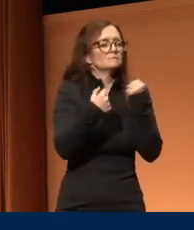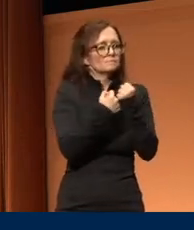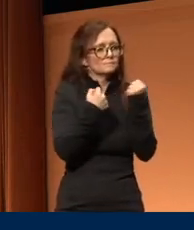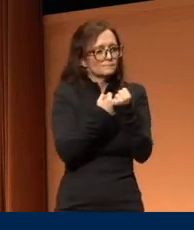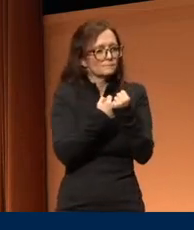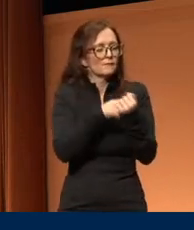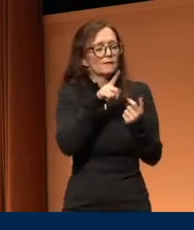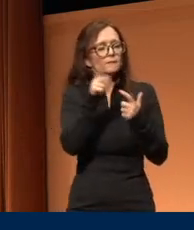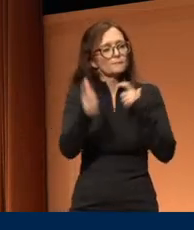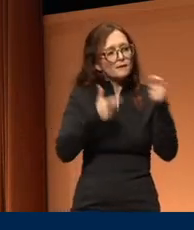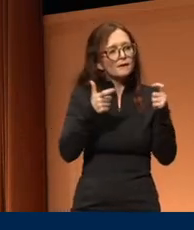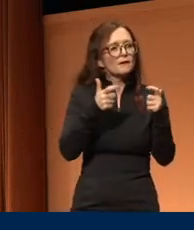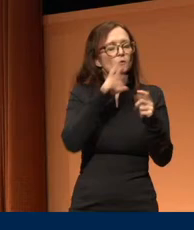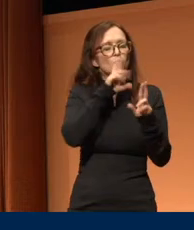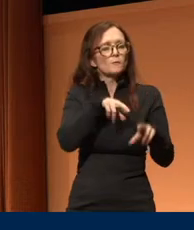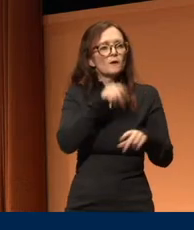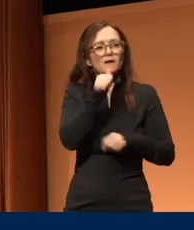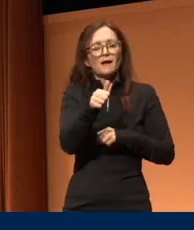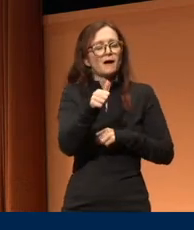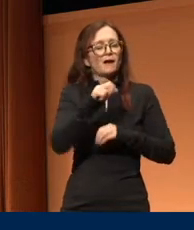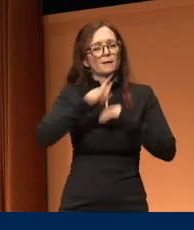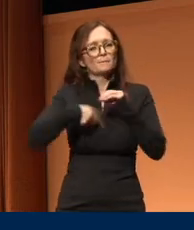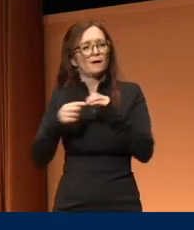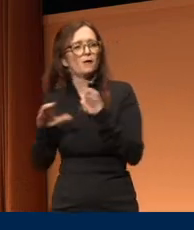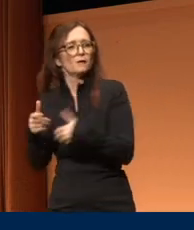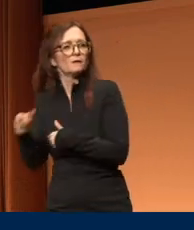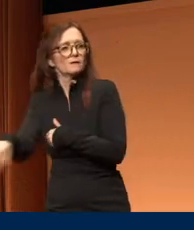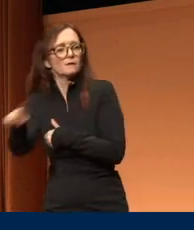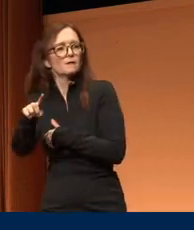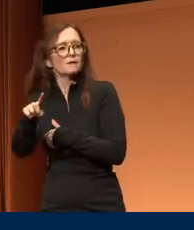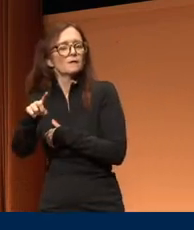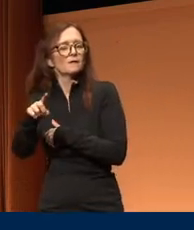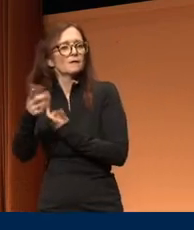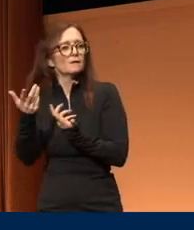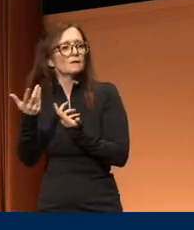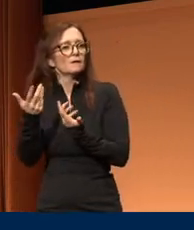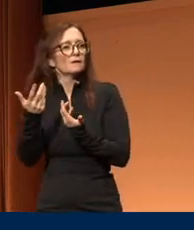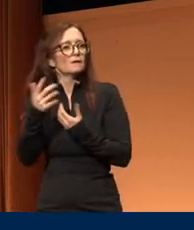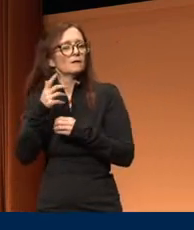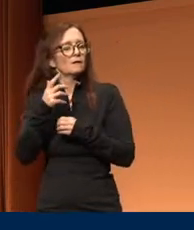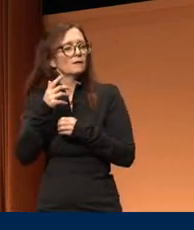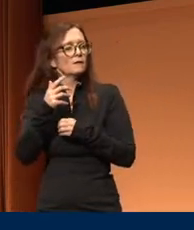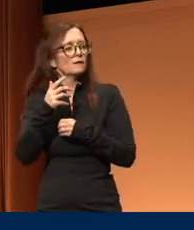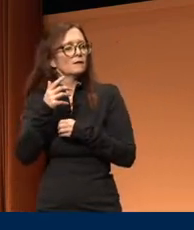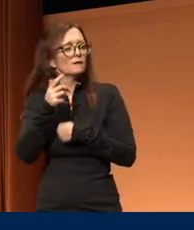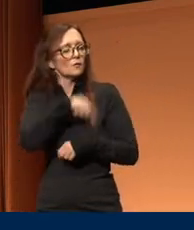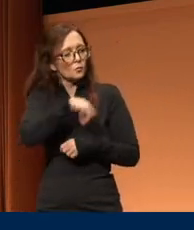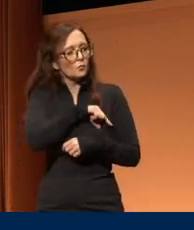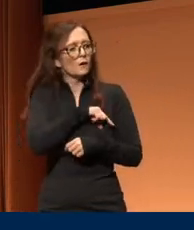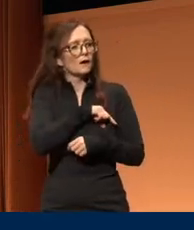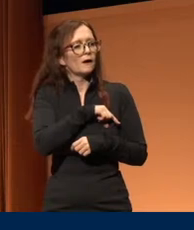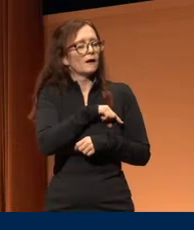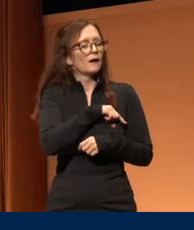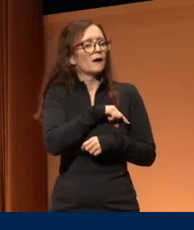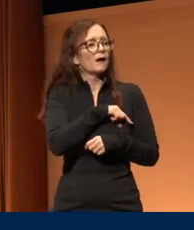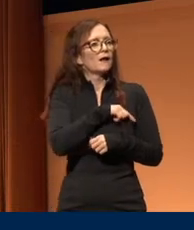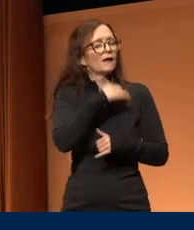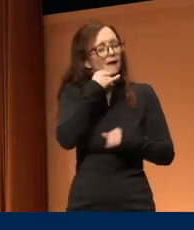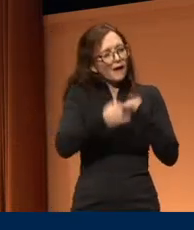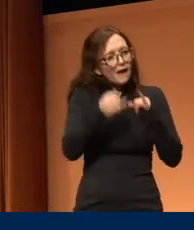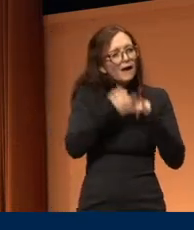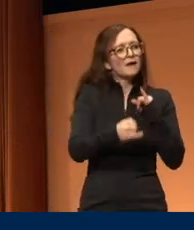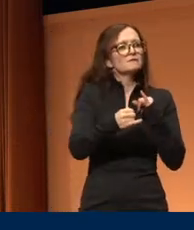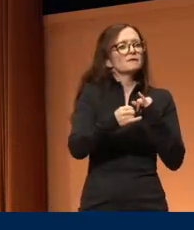of the report also focused on what the minority had been arguing for all along, better access to quality palliative care at the end of